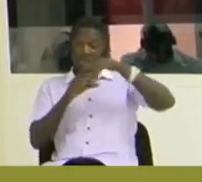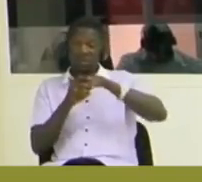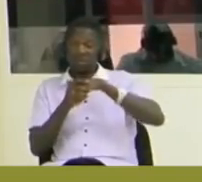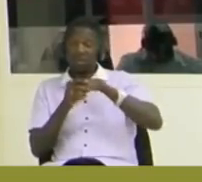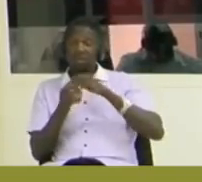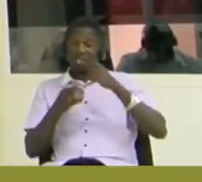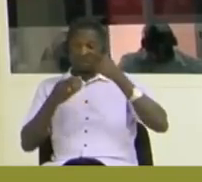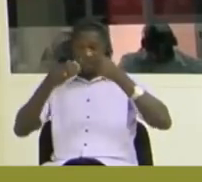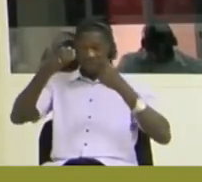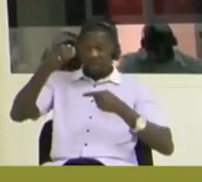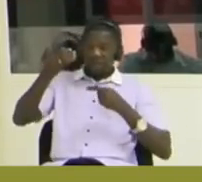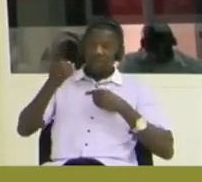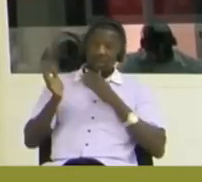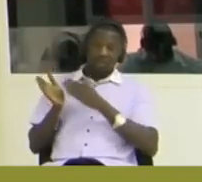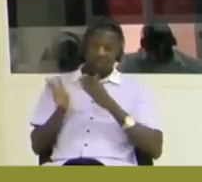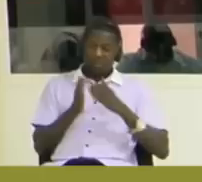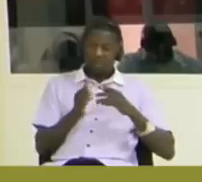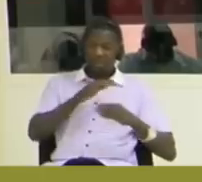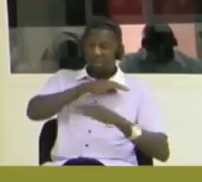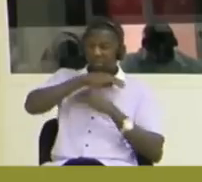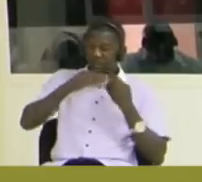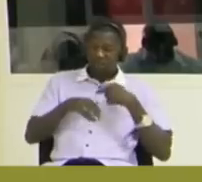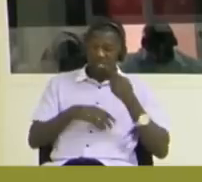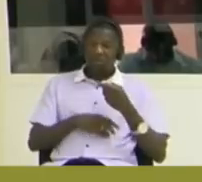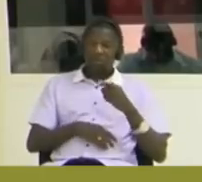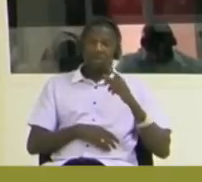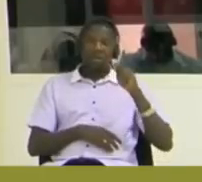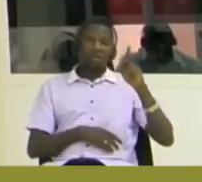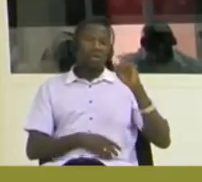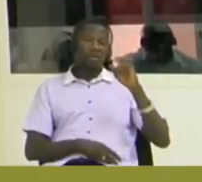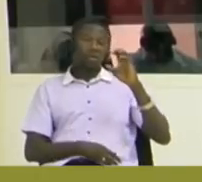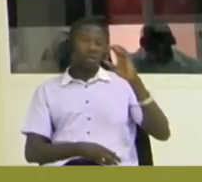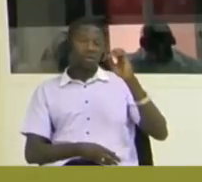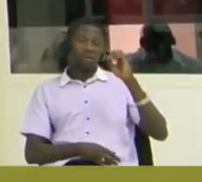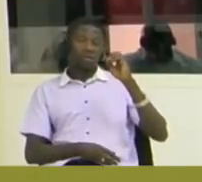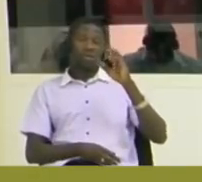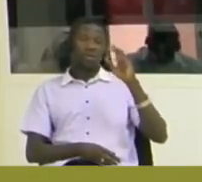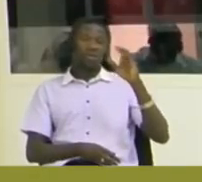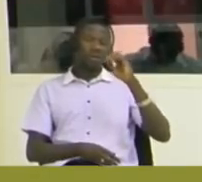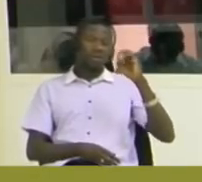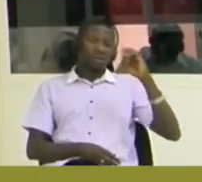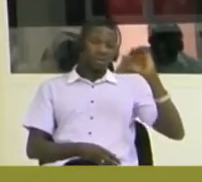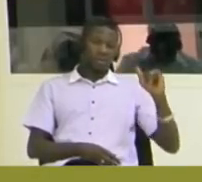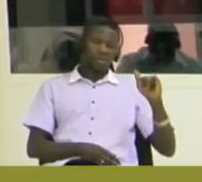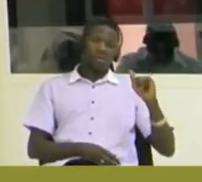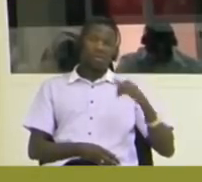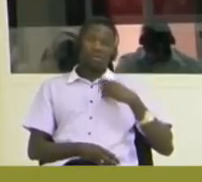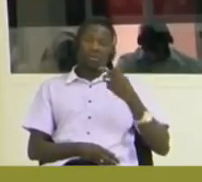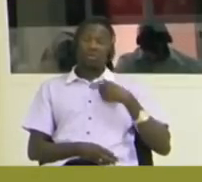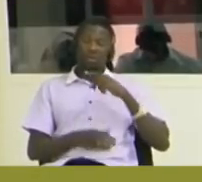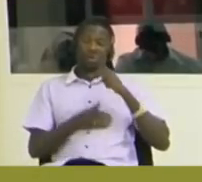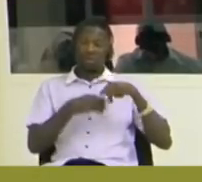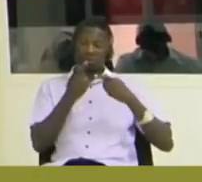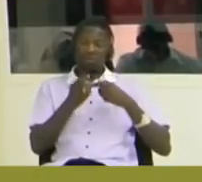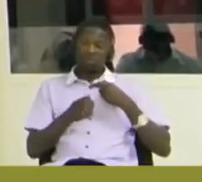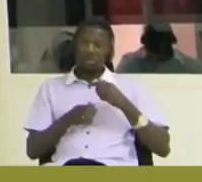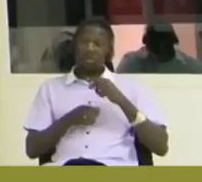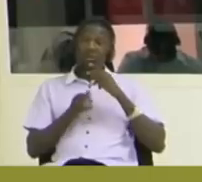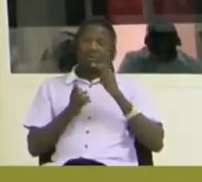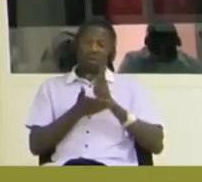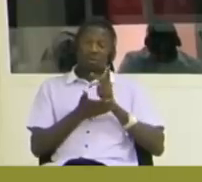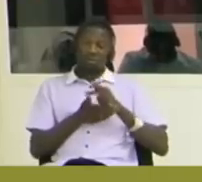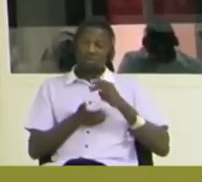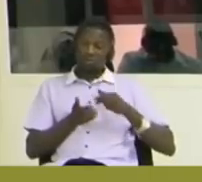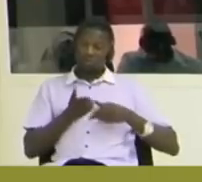planned assassination of Usman Koro Ceesay, which, according to the witnesses, was to be executed and supervised by you. Do